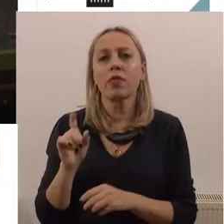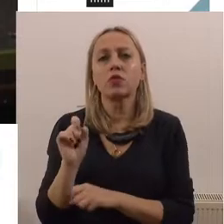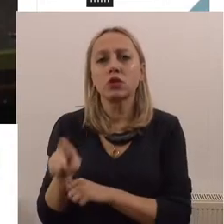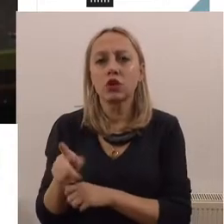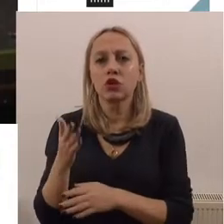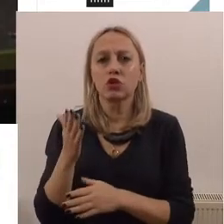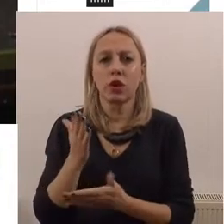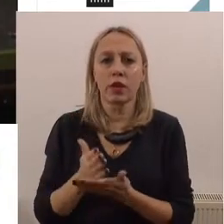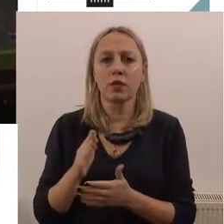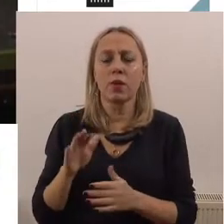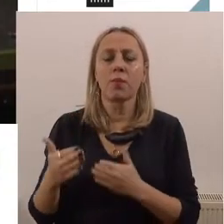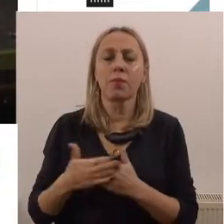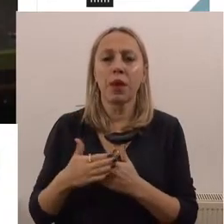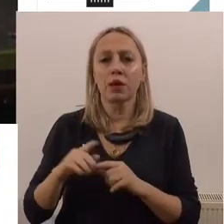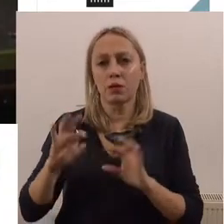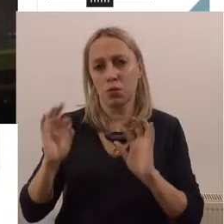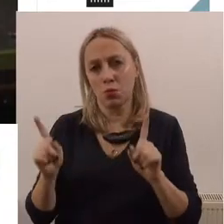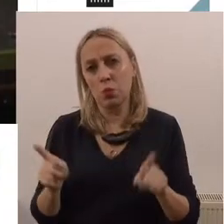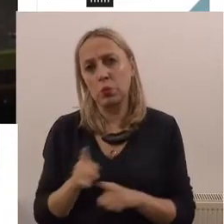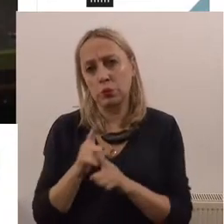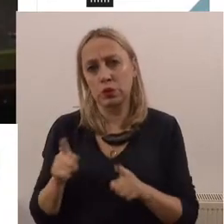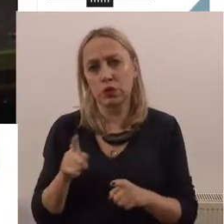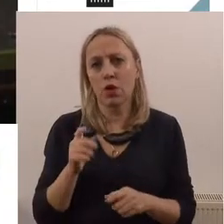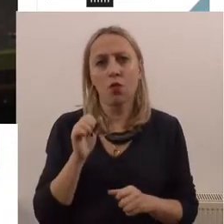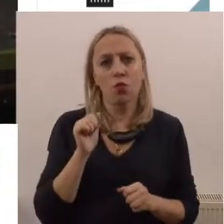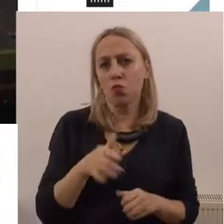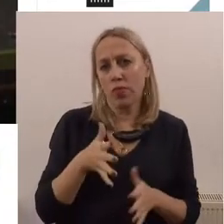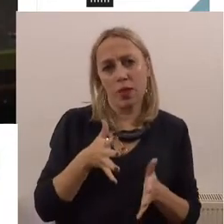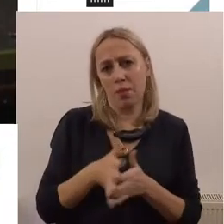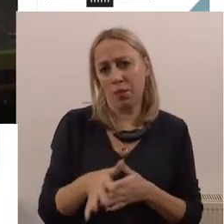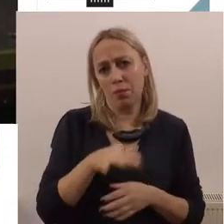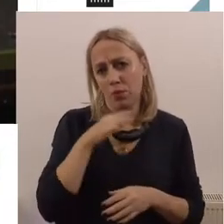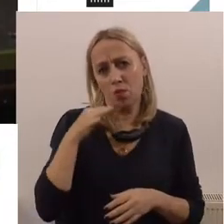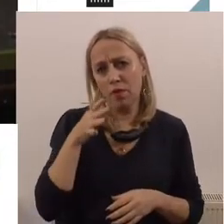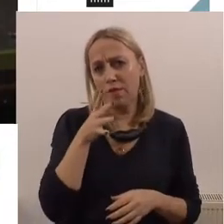inclusivity challenges and institutional challenges.